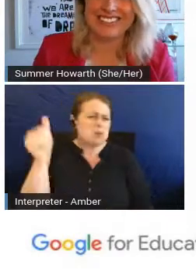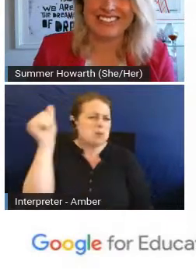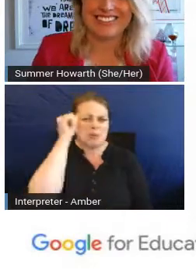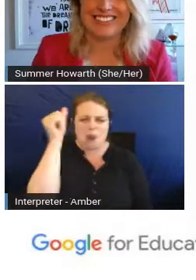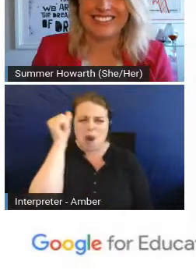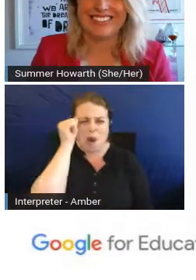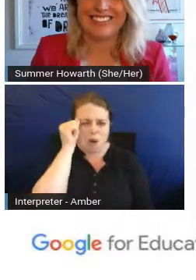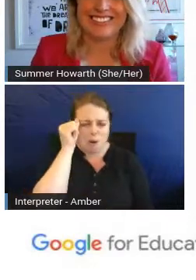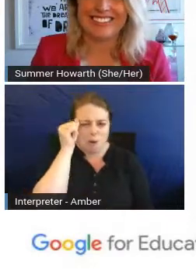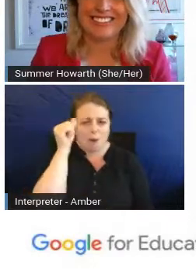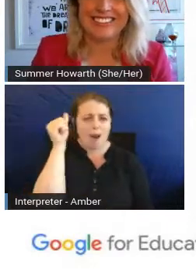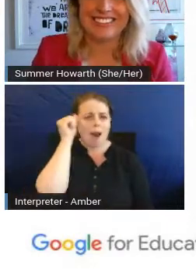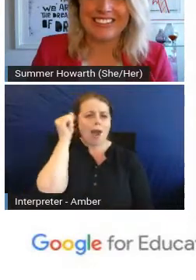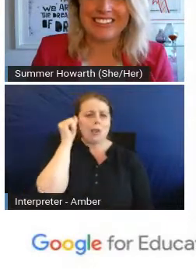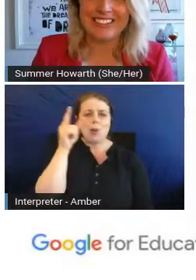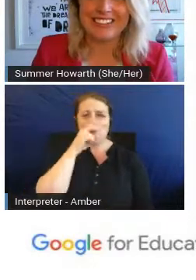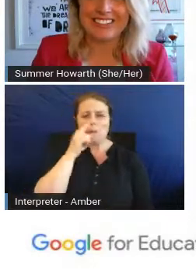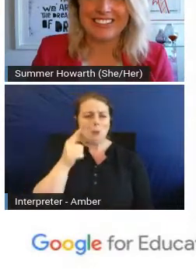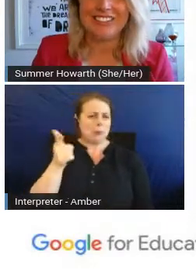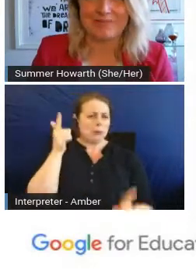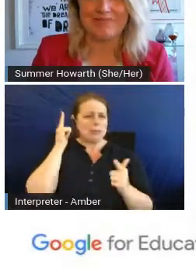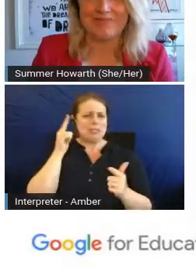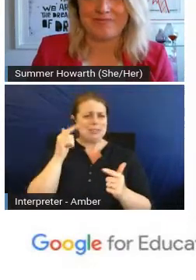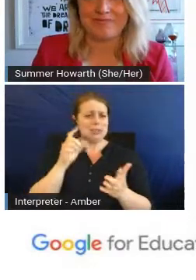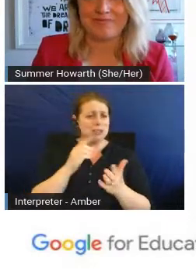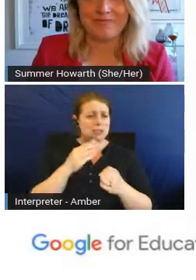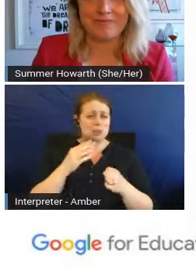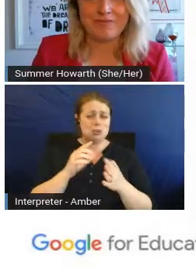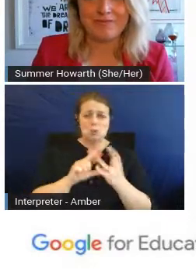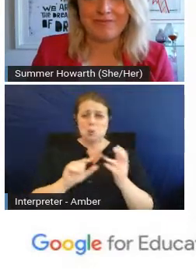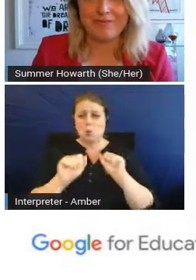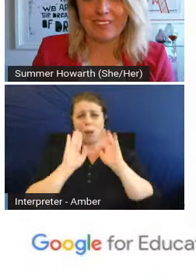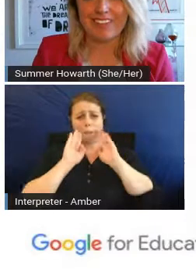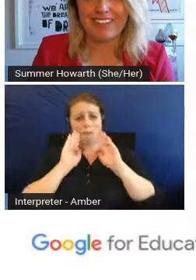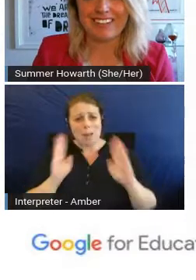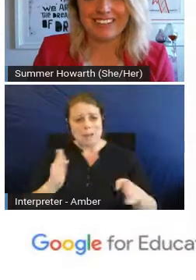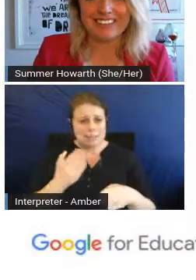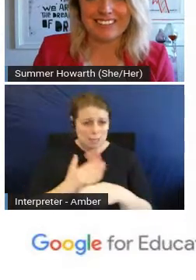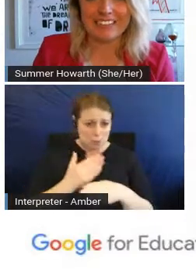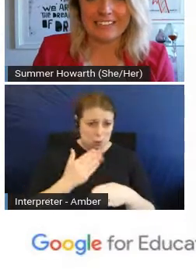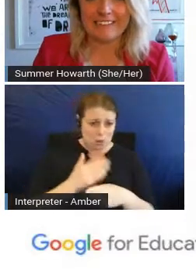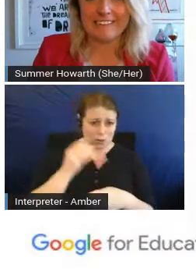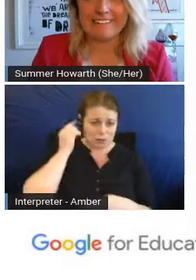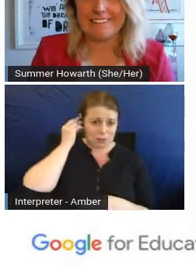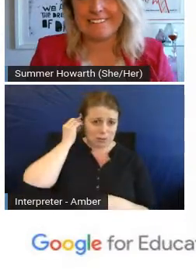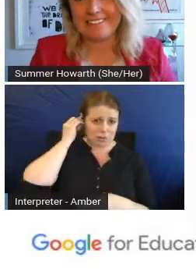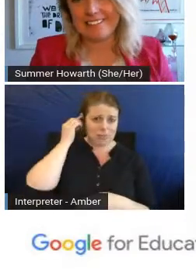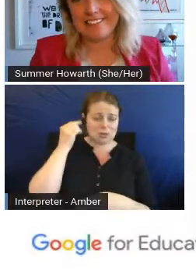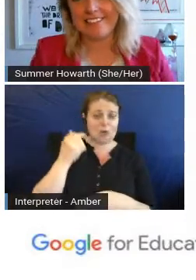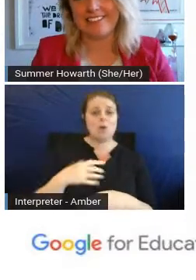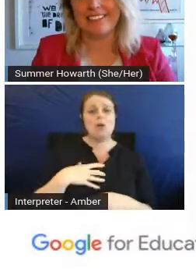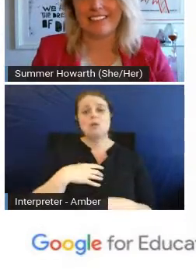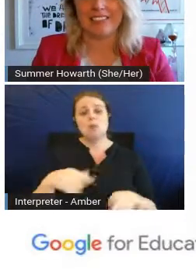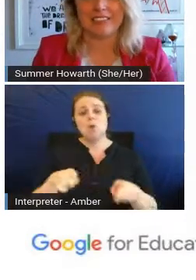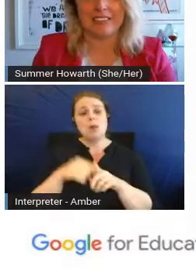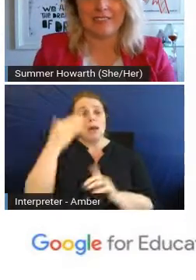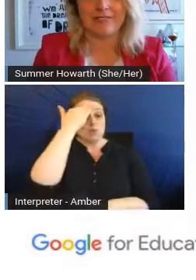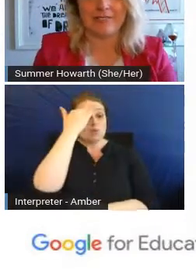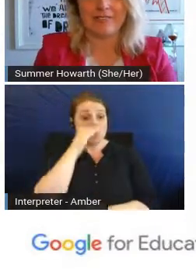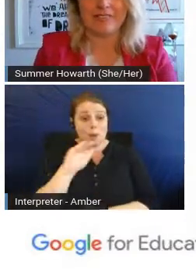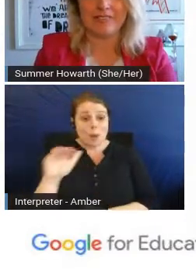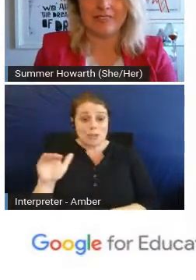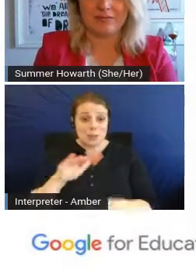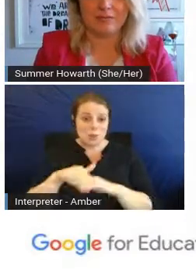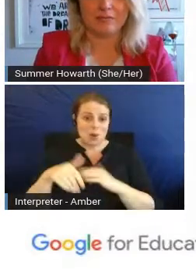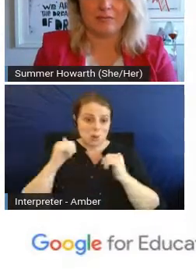the educators in here are doing amazing stuff. So what I'm going to do is try and nudge and remind us of a lot of our practice and how it